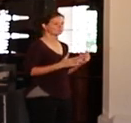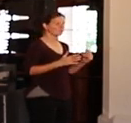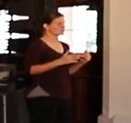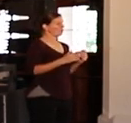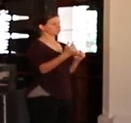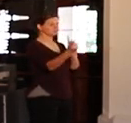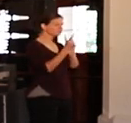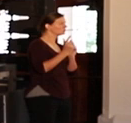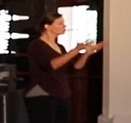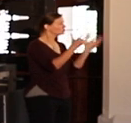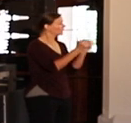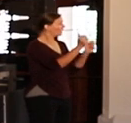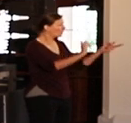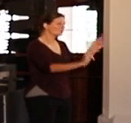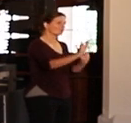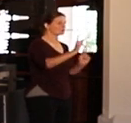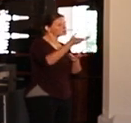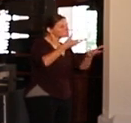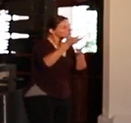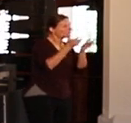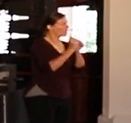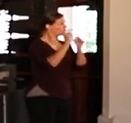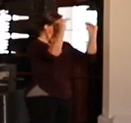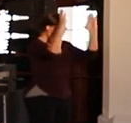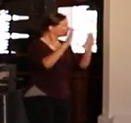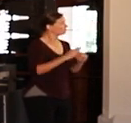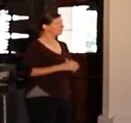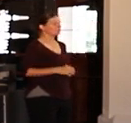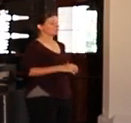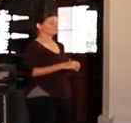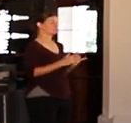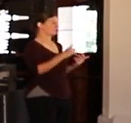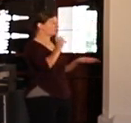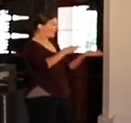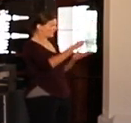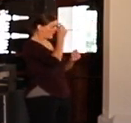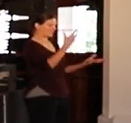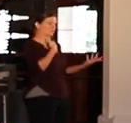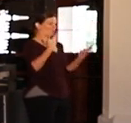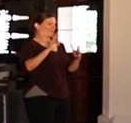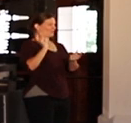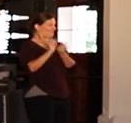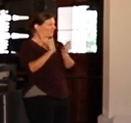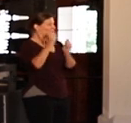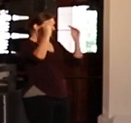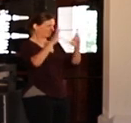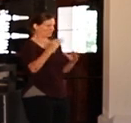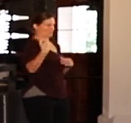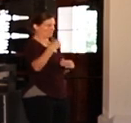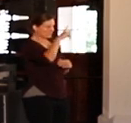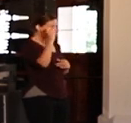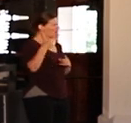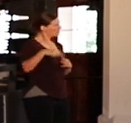to talk to people. Feel free to engage with your professors. I can tell you, I met with many of them over the summertime.